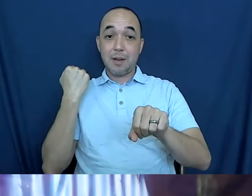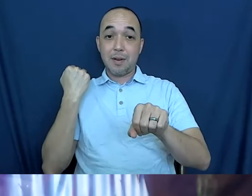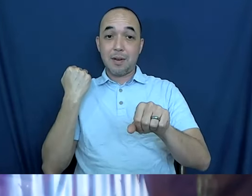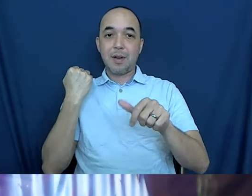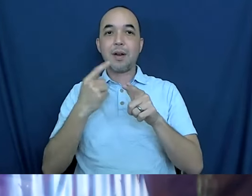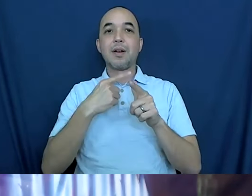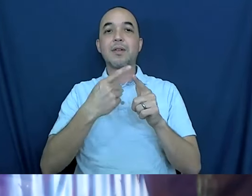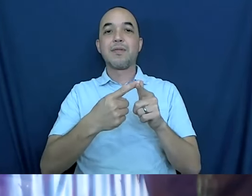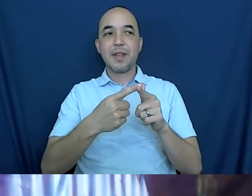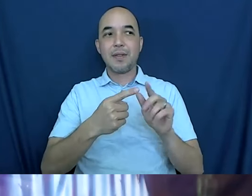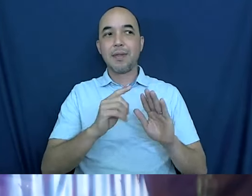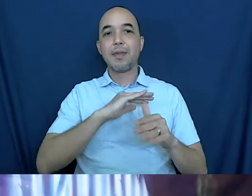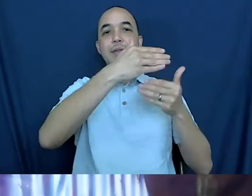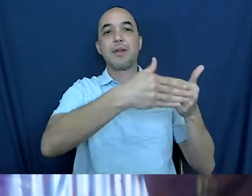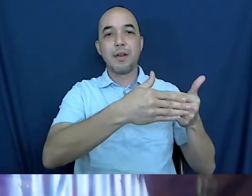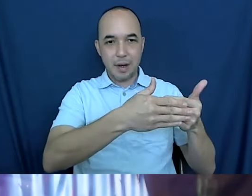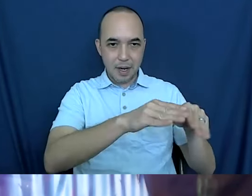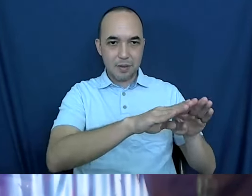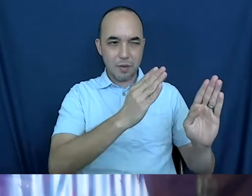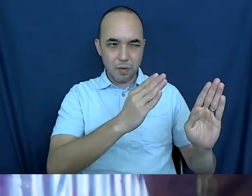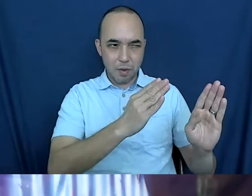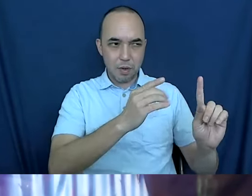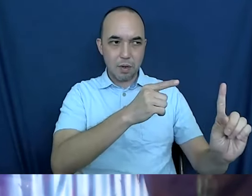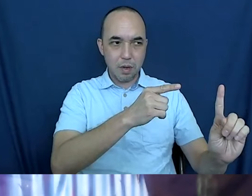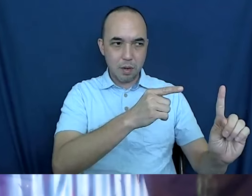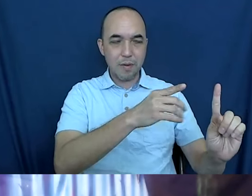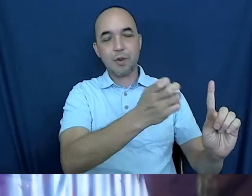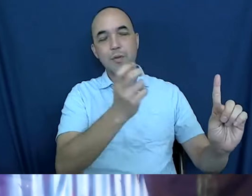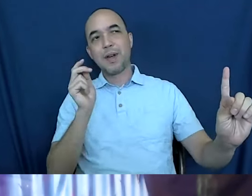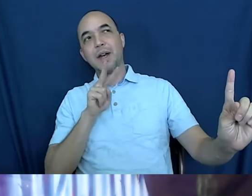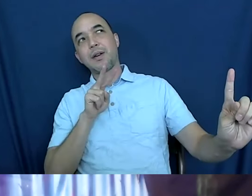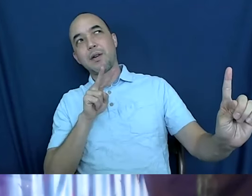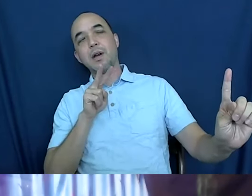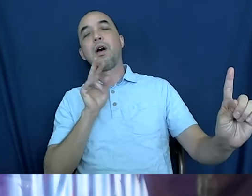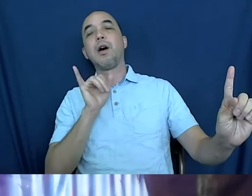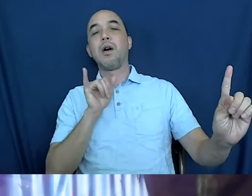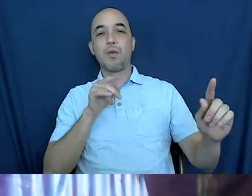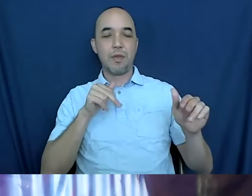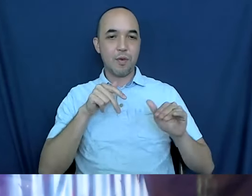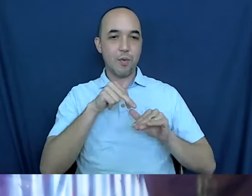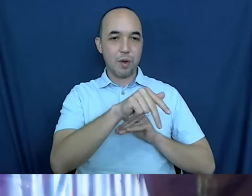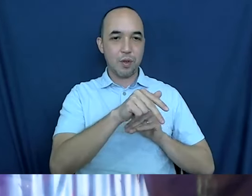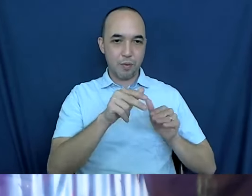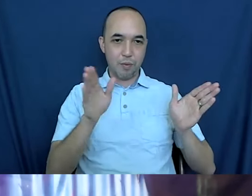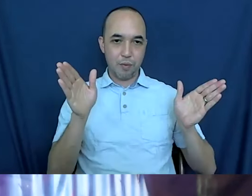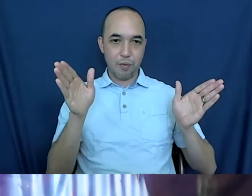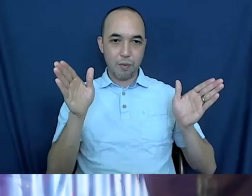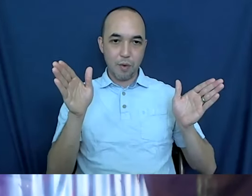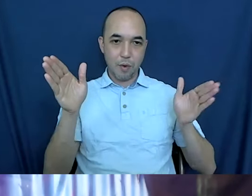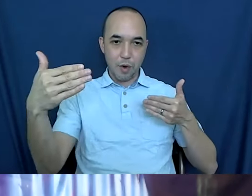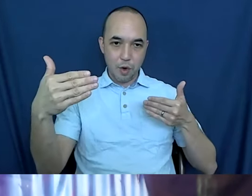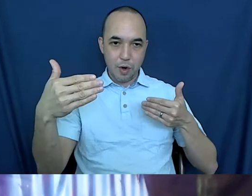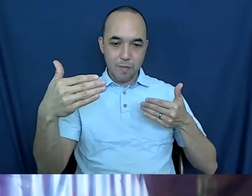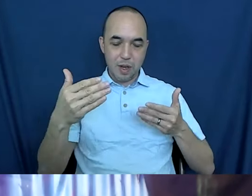notice like there's something that unlocked the door, or they walk through a room and realize all of the pressure pads, like there's already some things